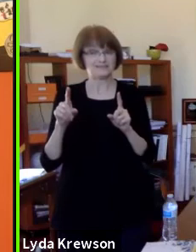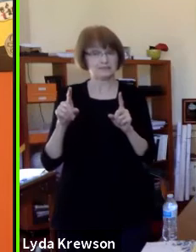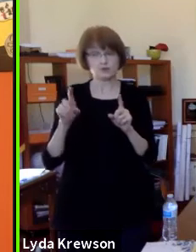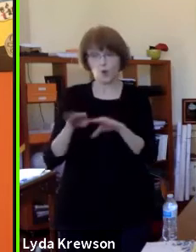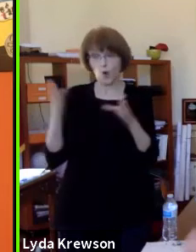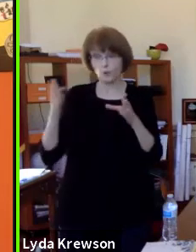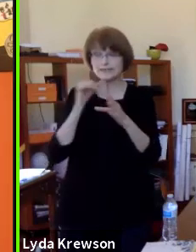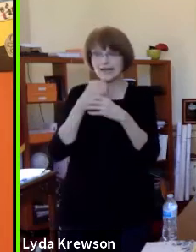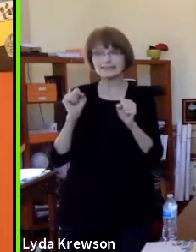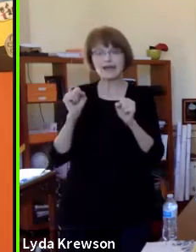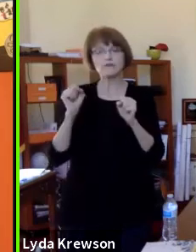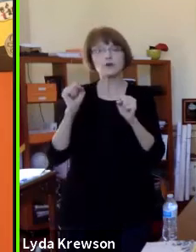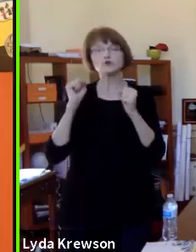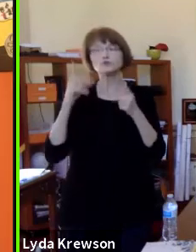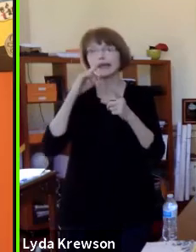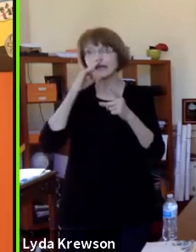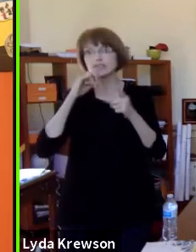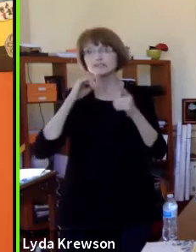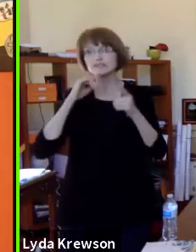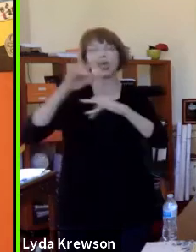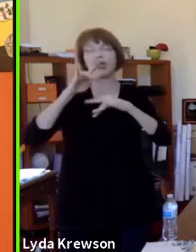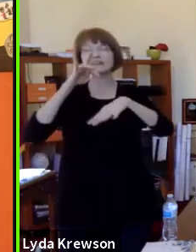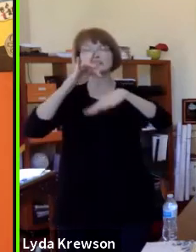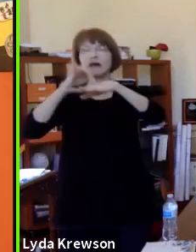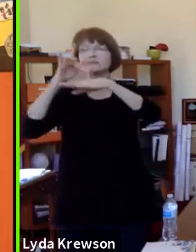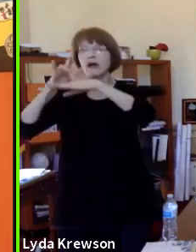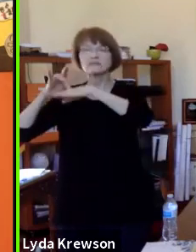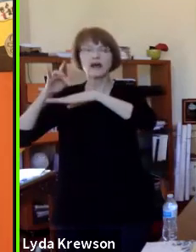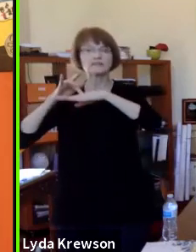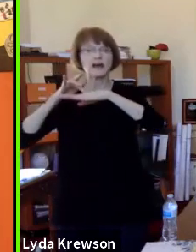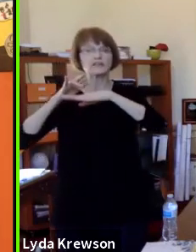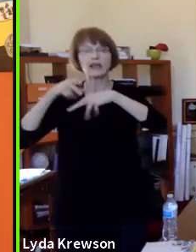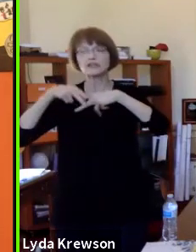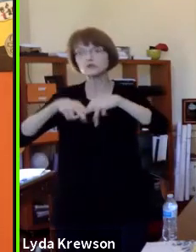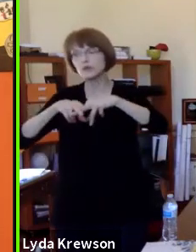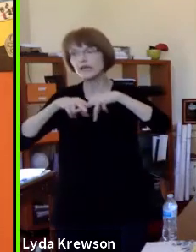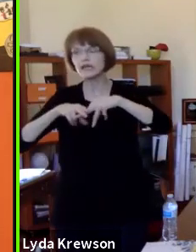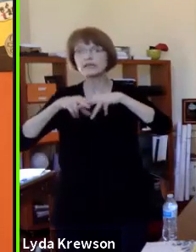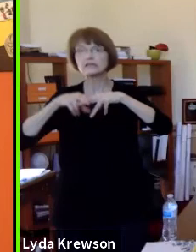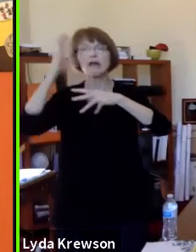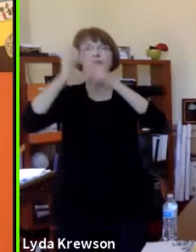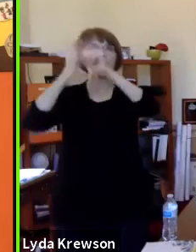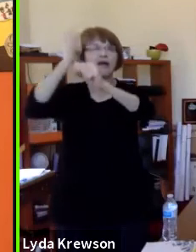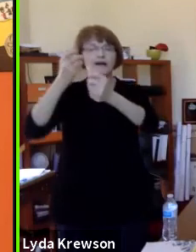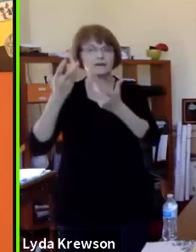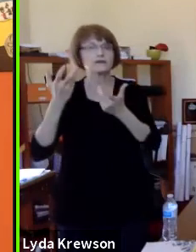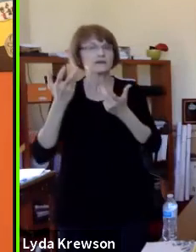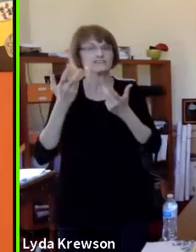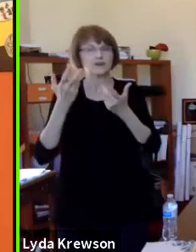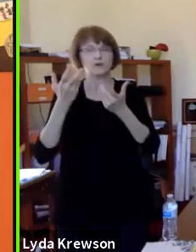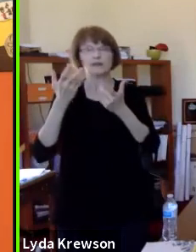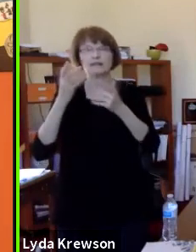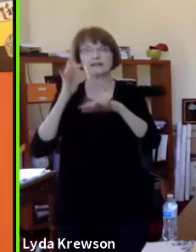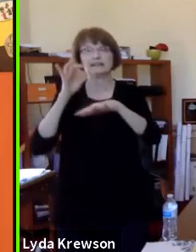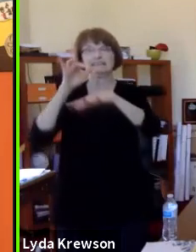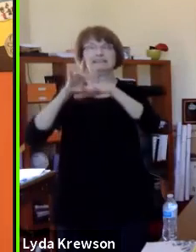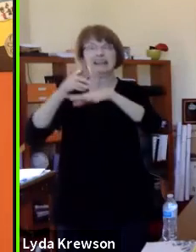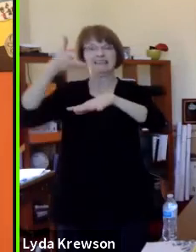because too many kids playing on them, the germs can sometimes live on that playground equipment. So that's why we